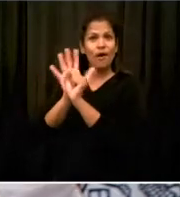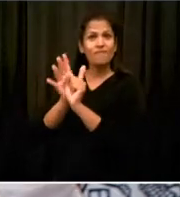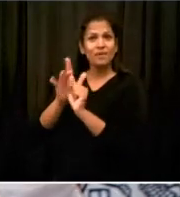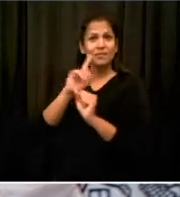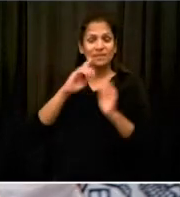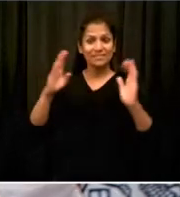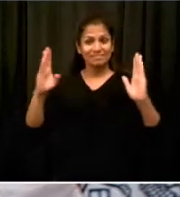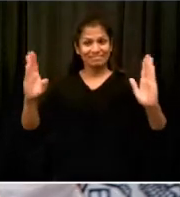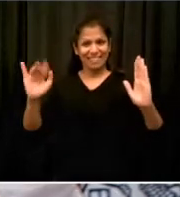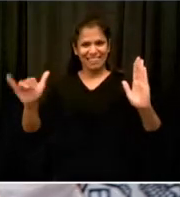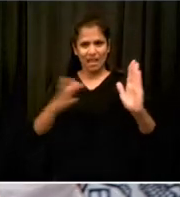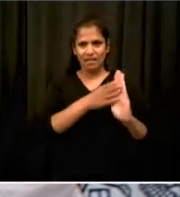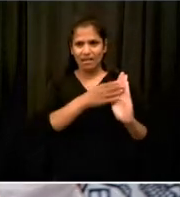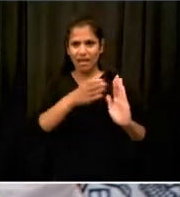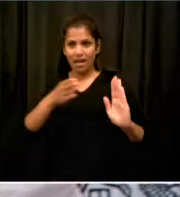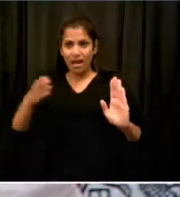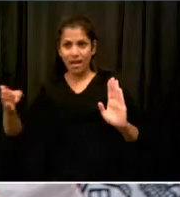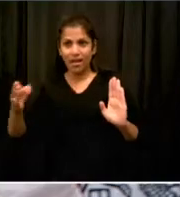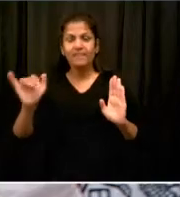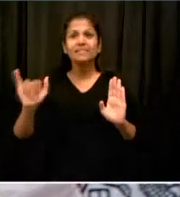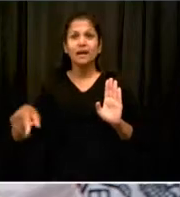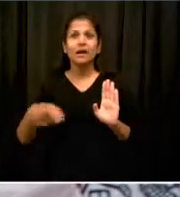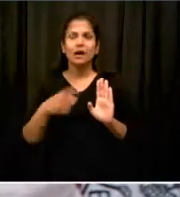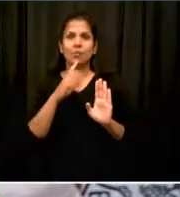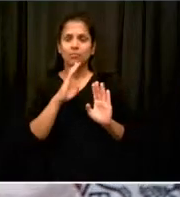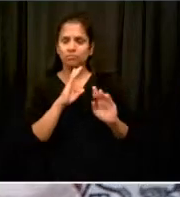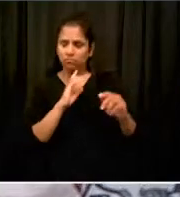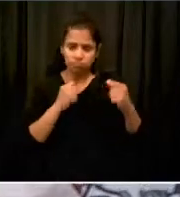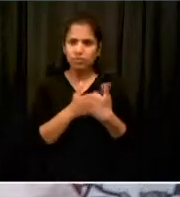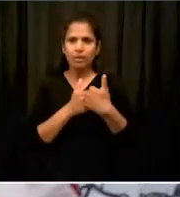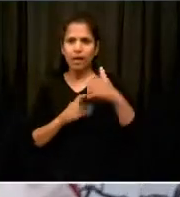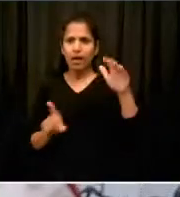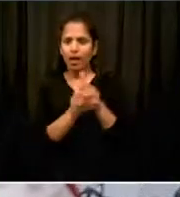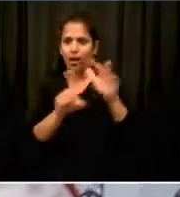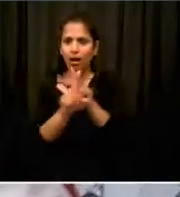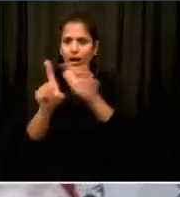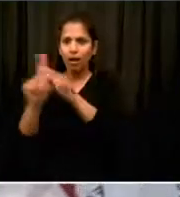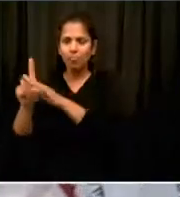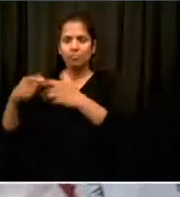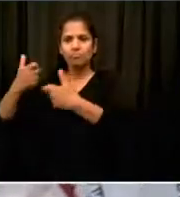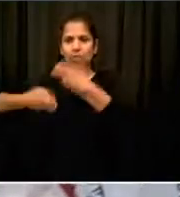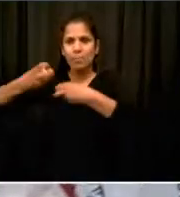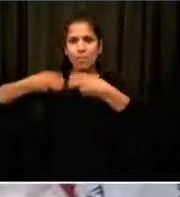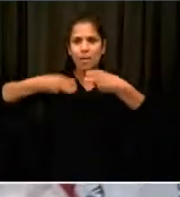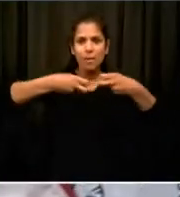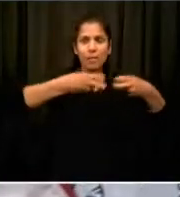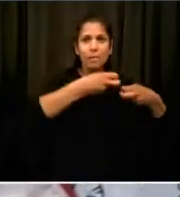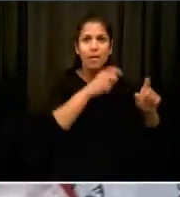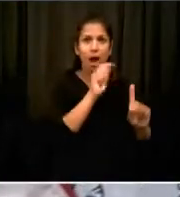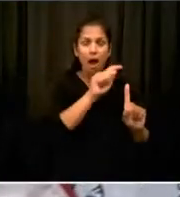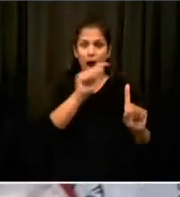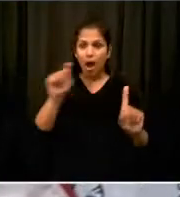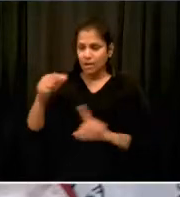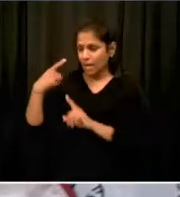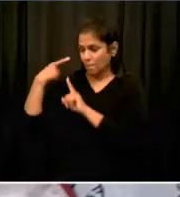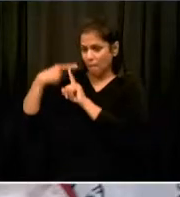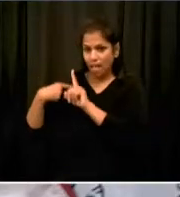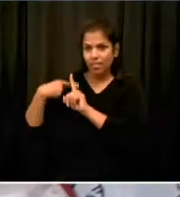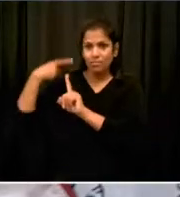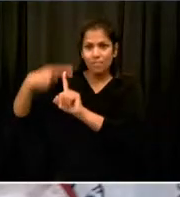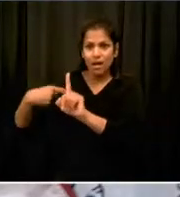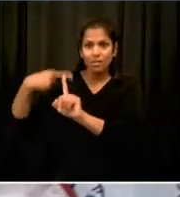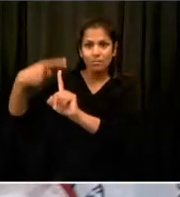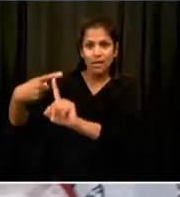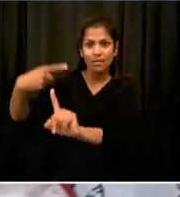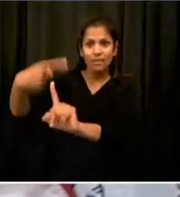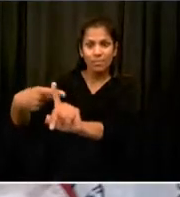dislocation, it's happening here in the city, it's happening all over the country. And you would think that that would be something that would